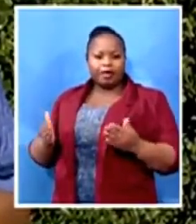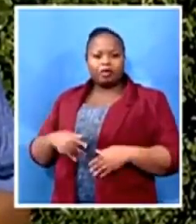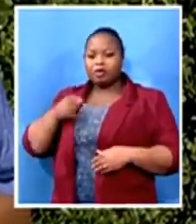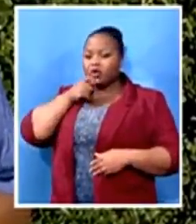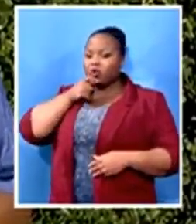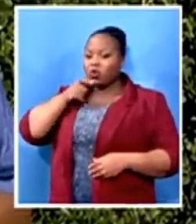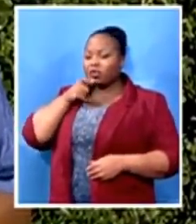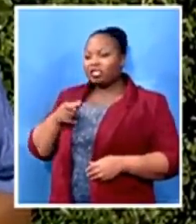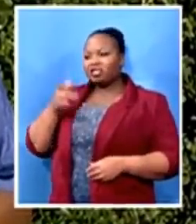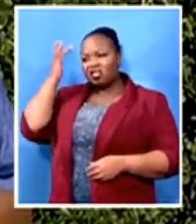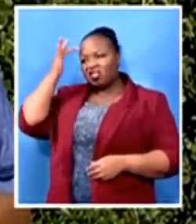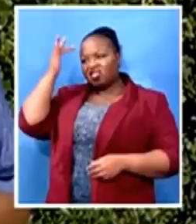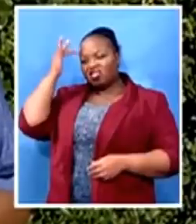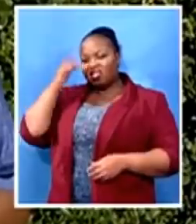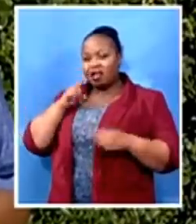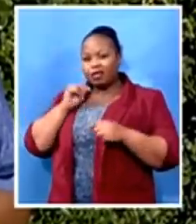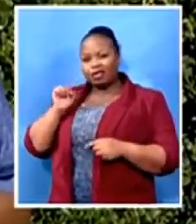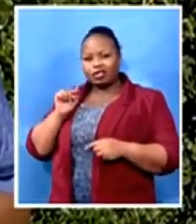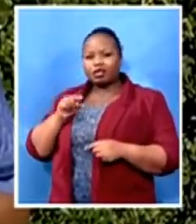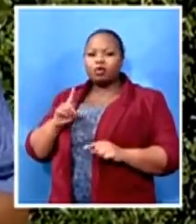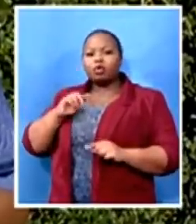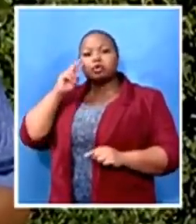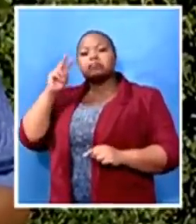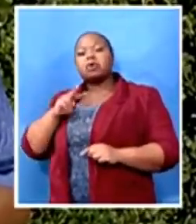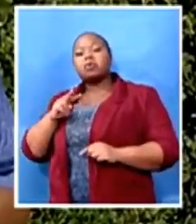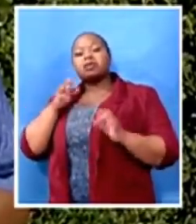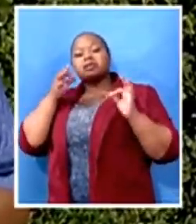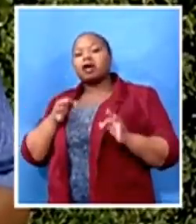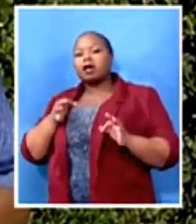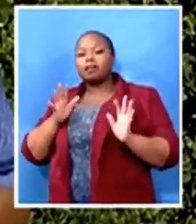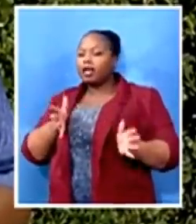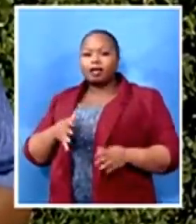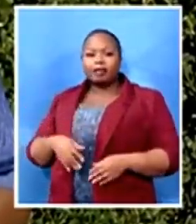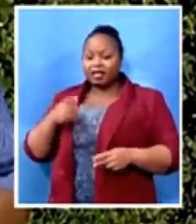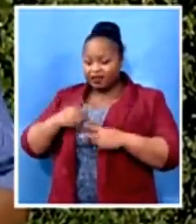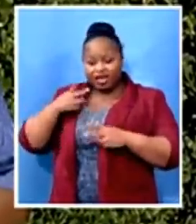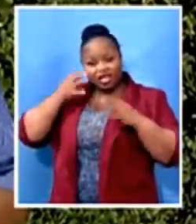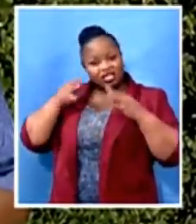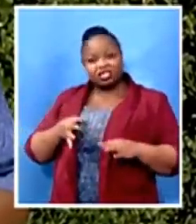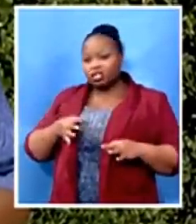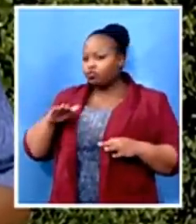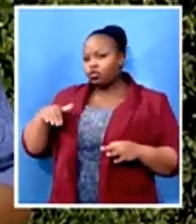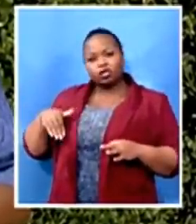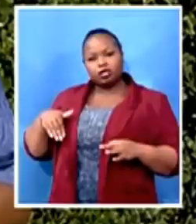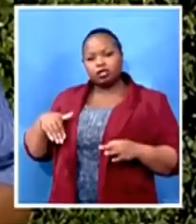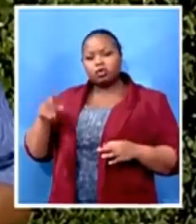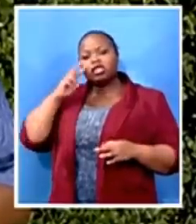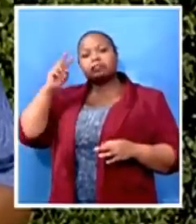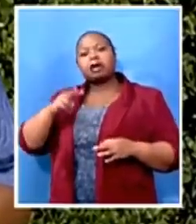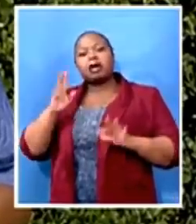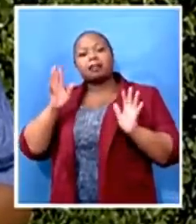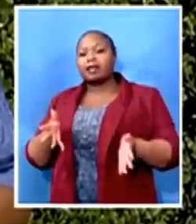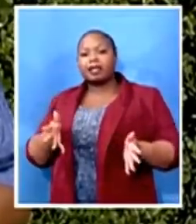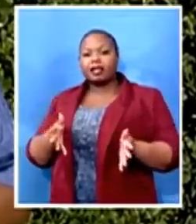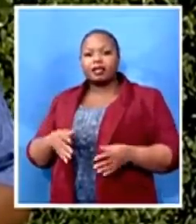based on a perceived decision. There's no actual decision that is talking on that. That's a perceived decision, and there's no decision that's talking on that. It's a matter that